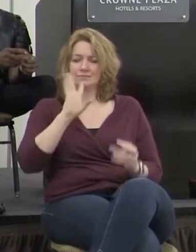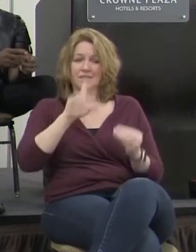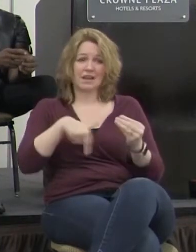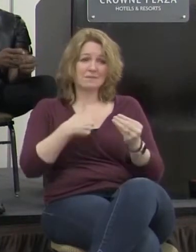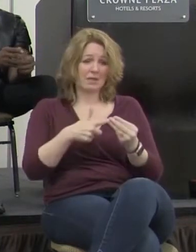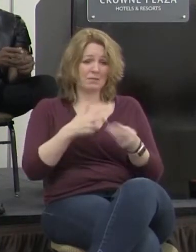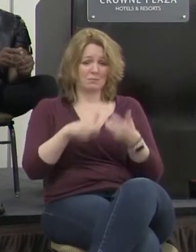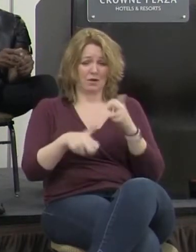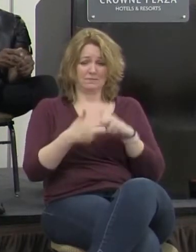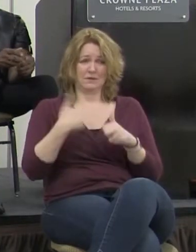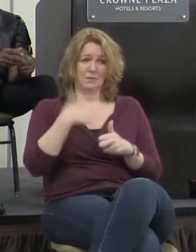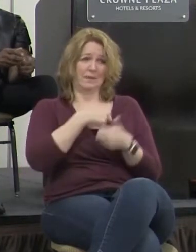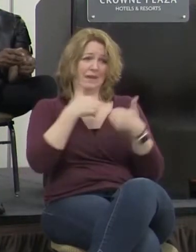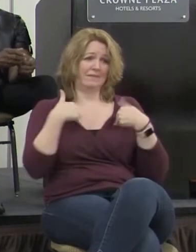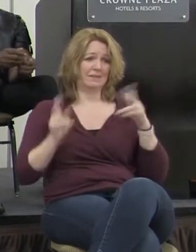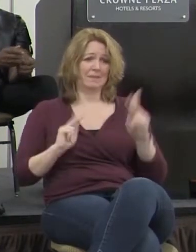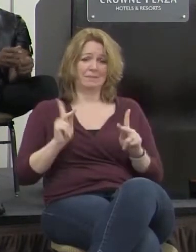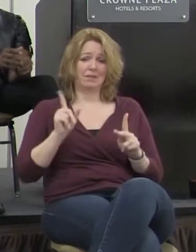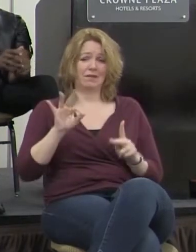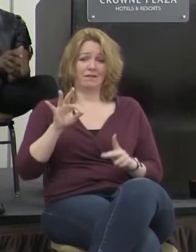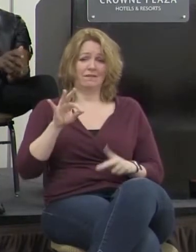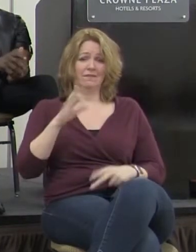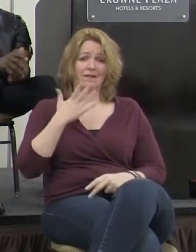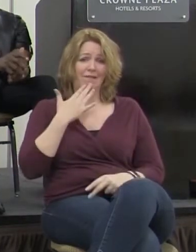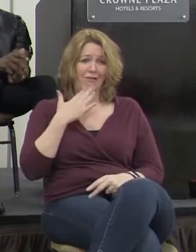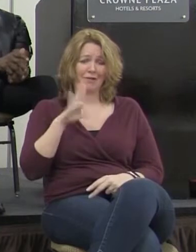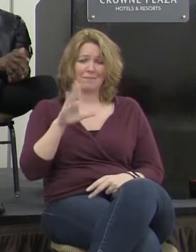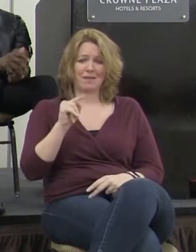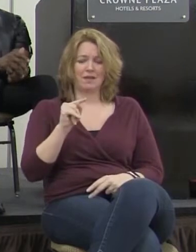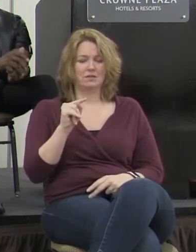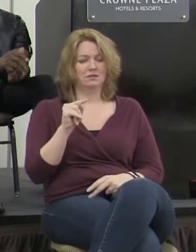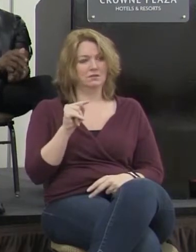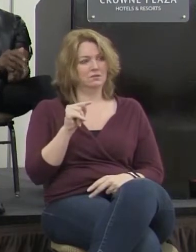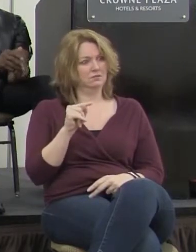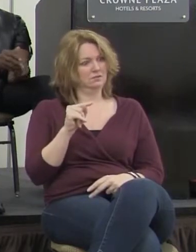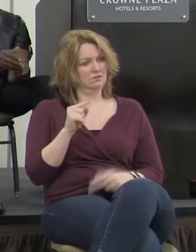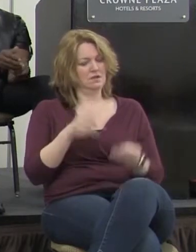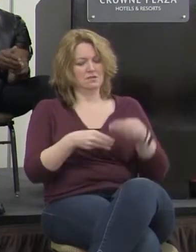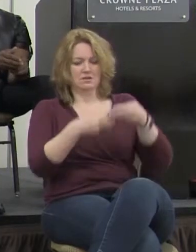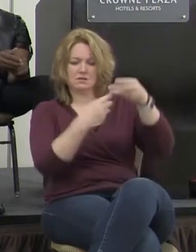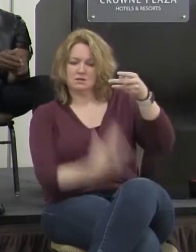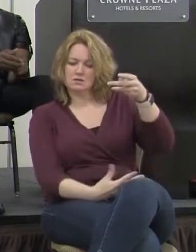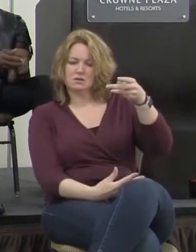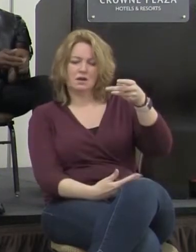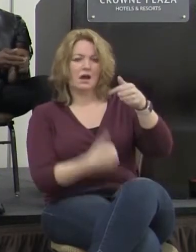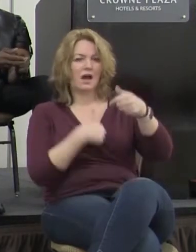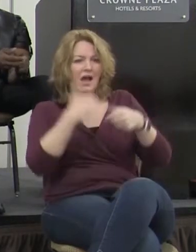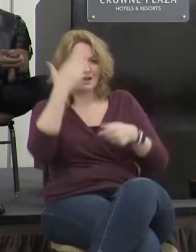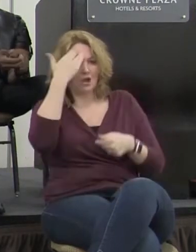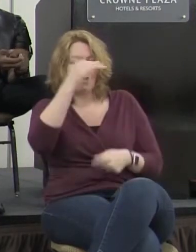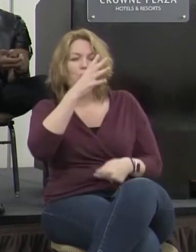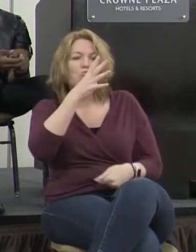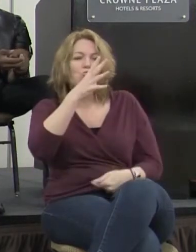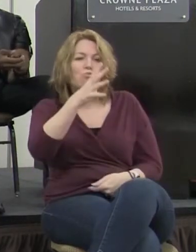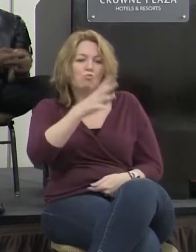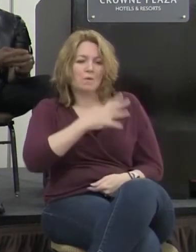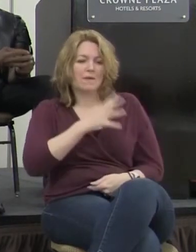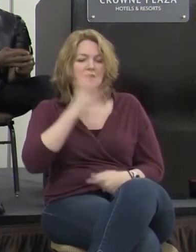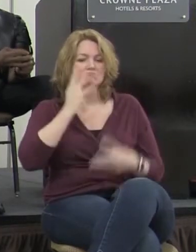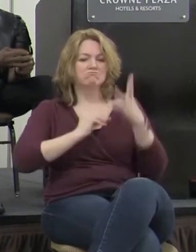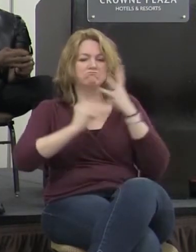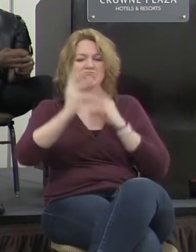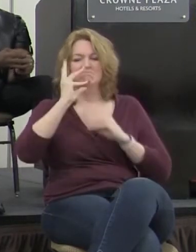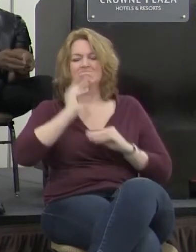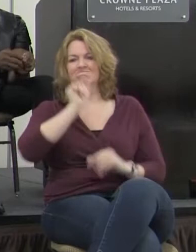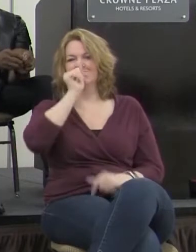the problems that we have as people of color, but there's a whole ton of shit that I know that women go through and they have